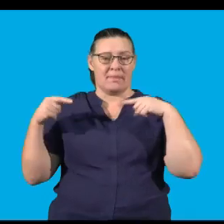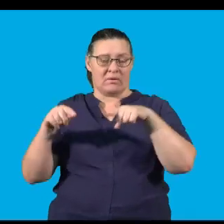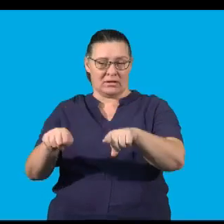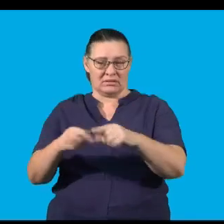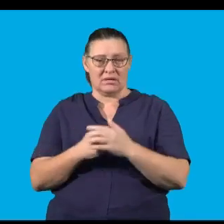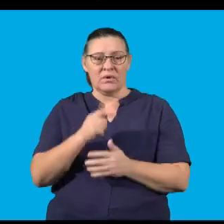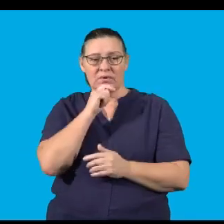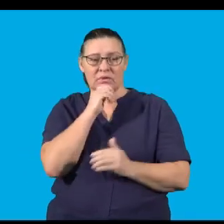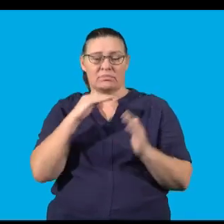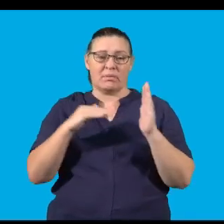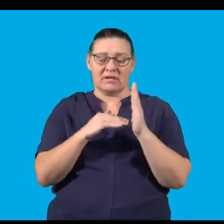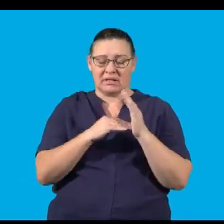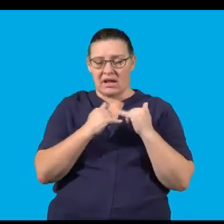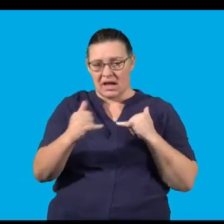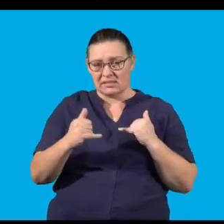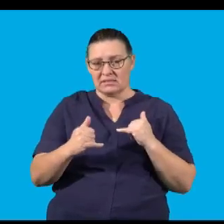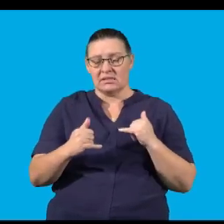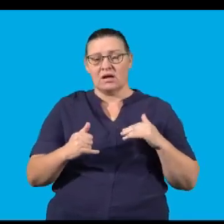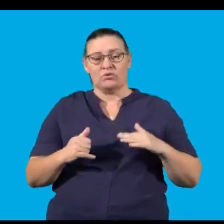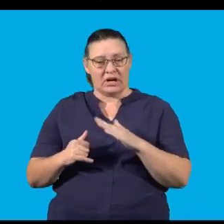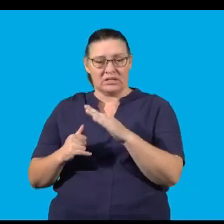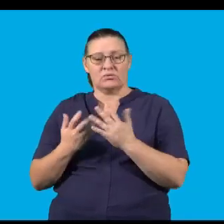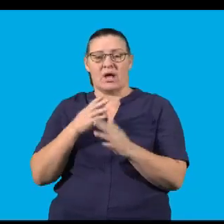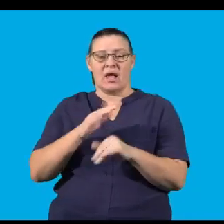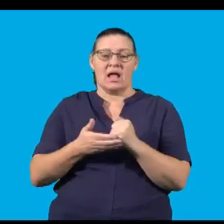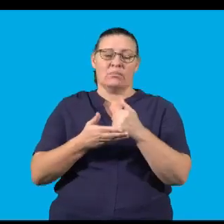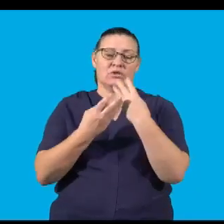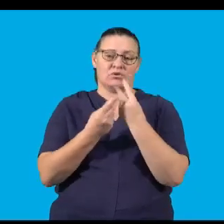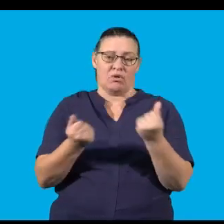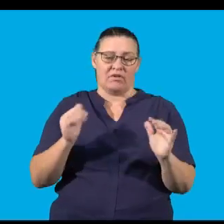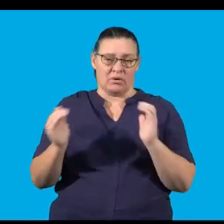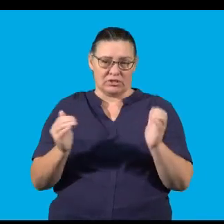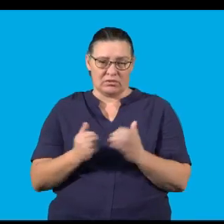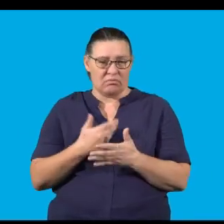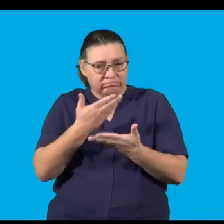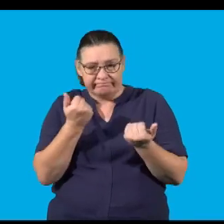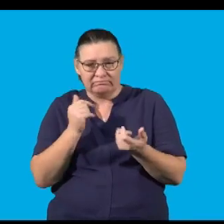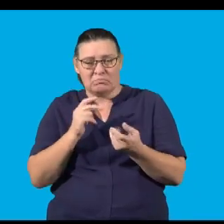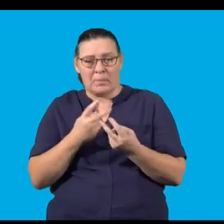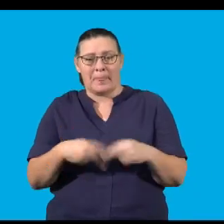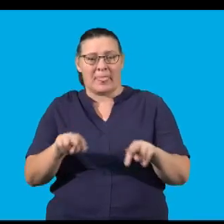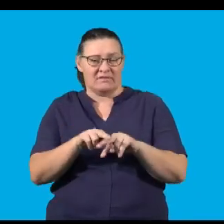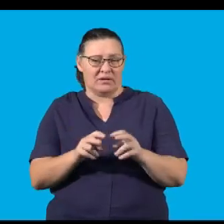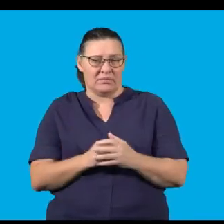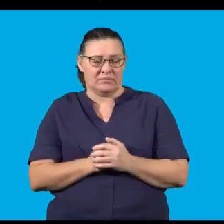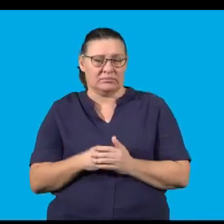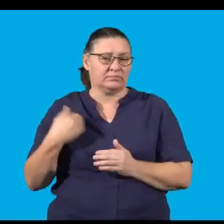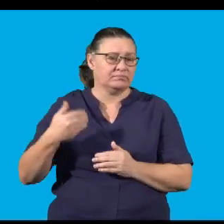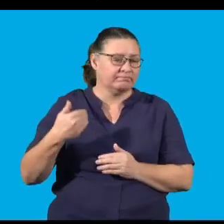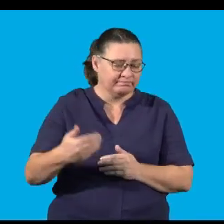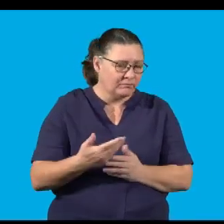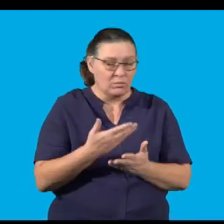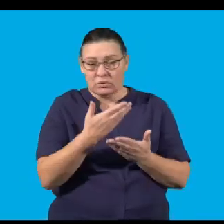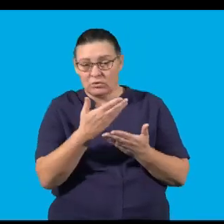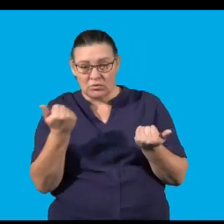using perpendicular lines and the gradients to help us solve an equation and find unknown values. Often, if we